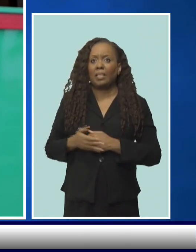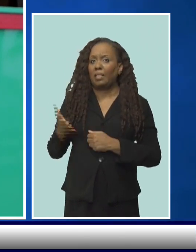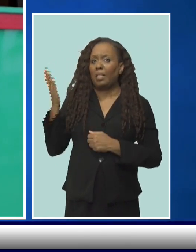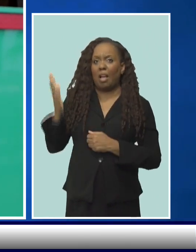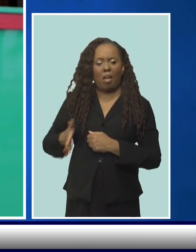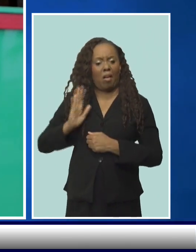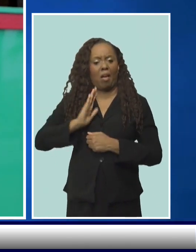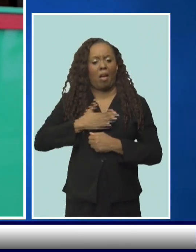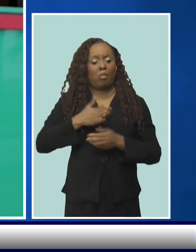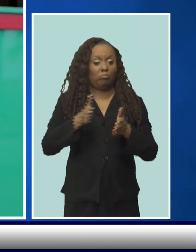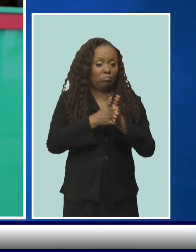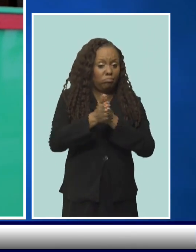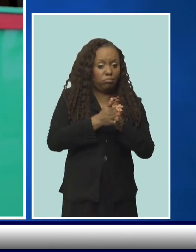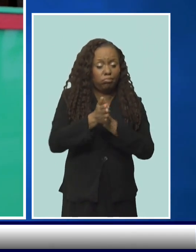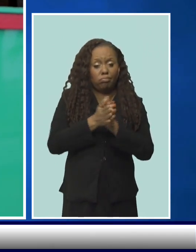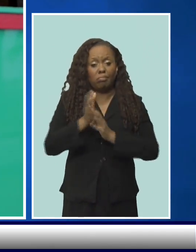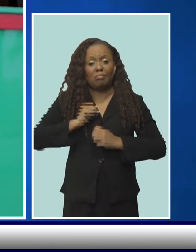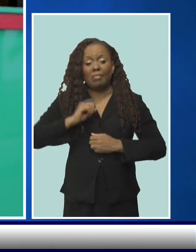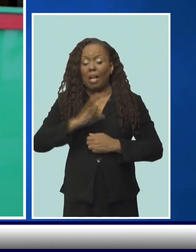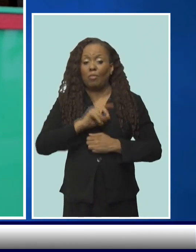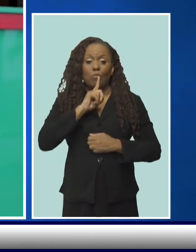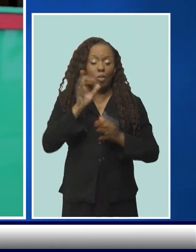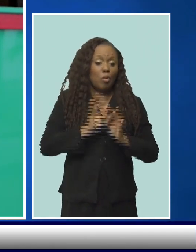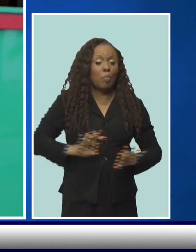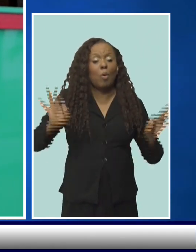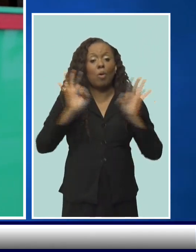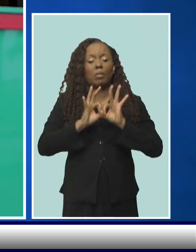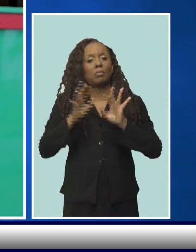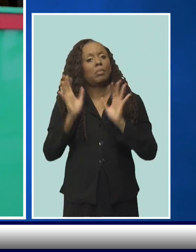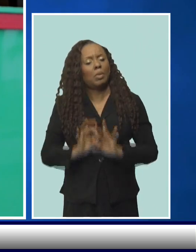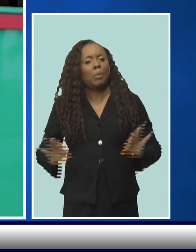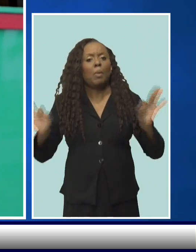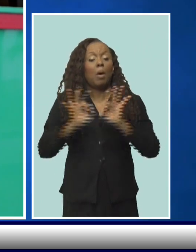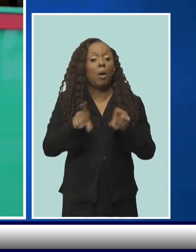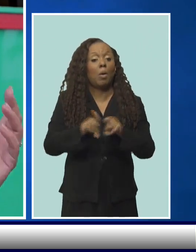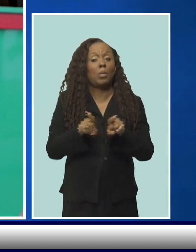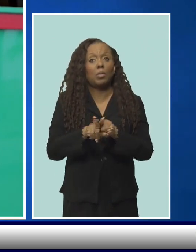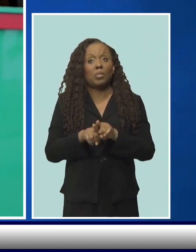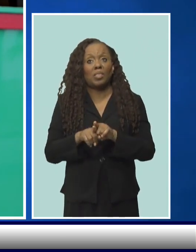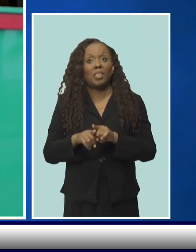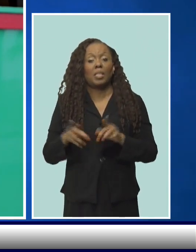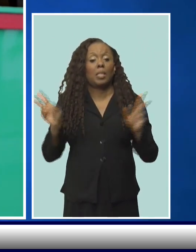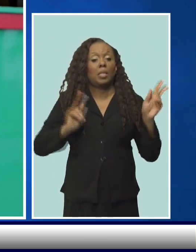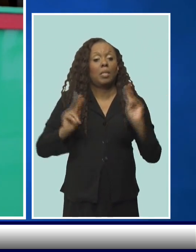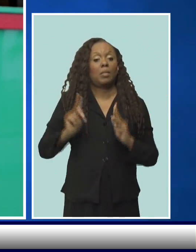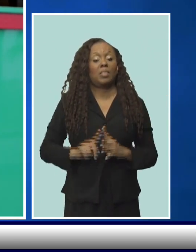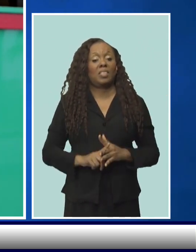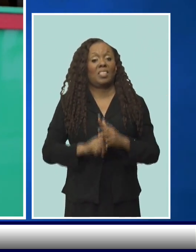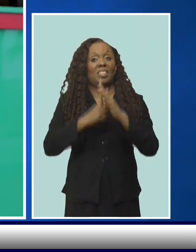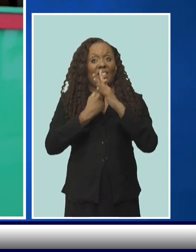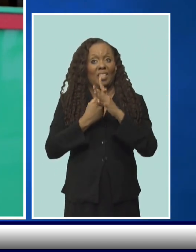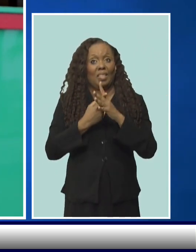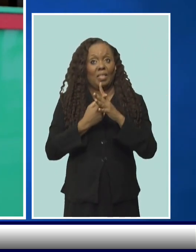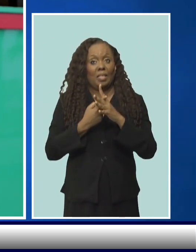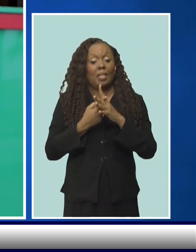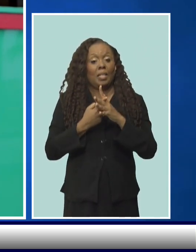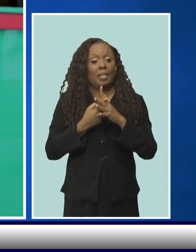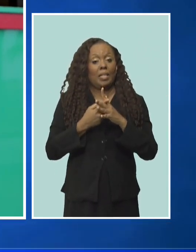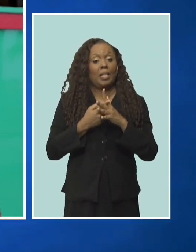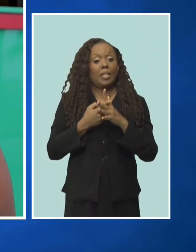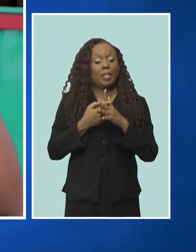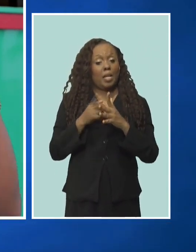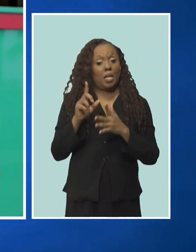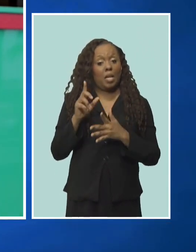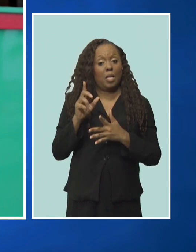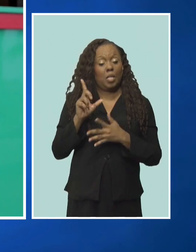colleagues is really important to note. It's also important to note that the majority of colleagues who started in 2020 is still here. So we